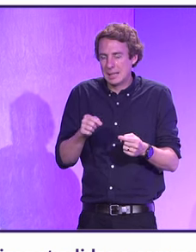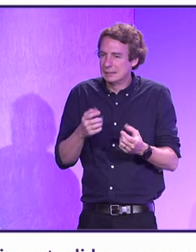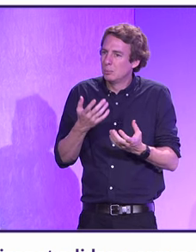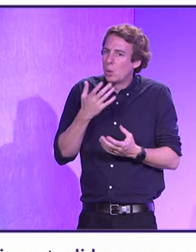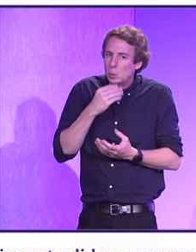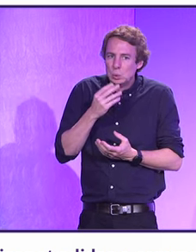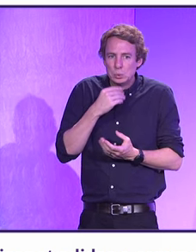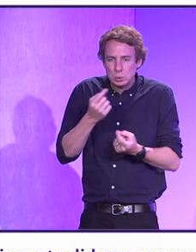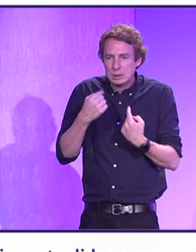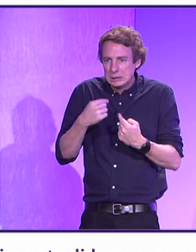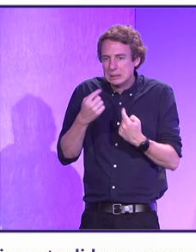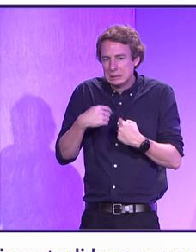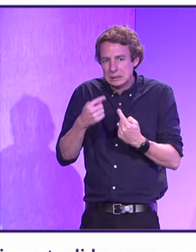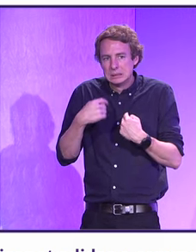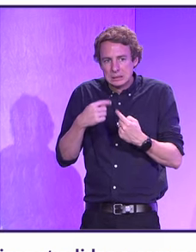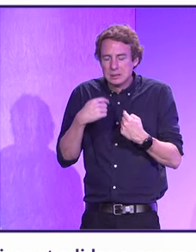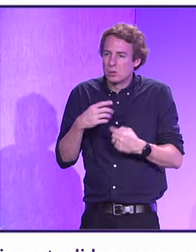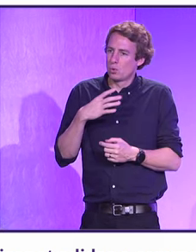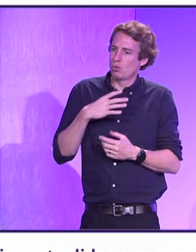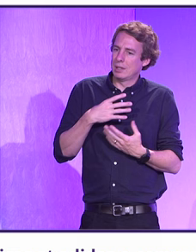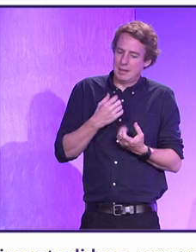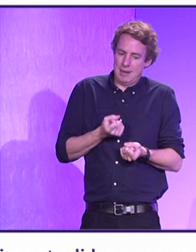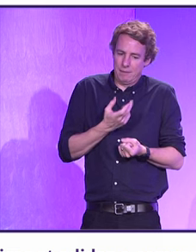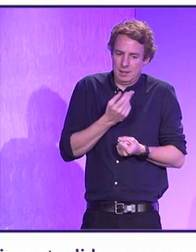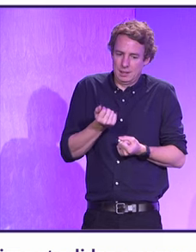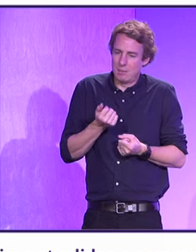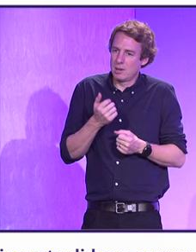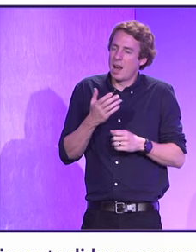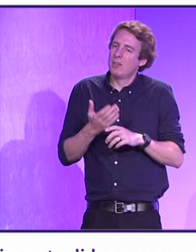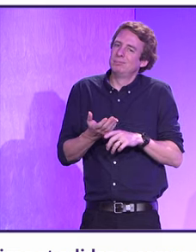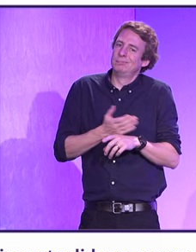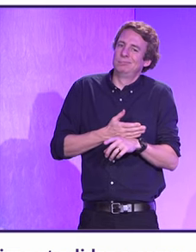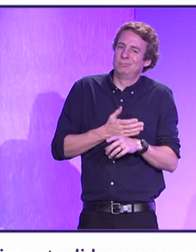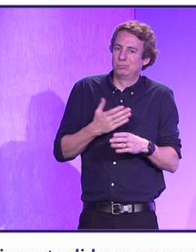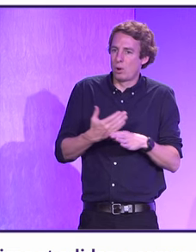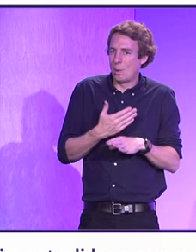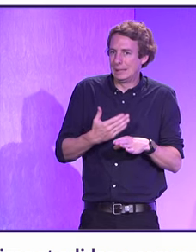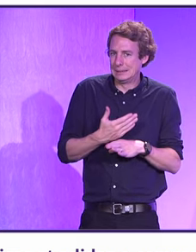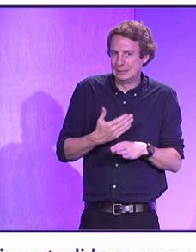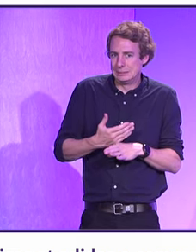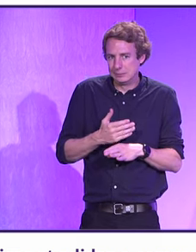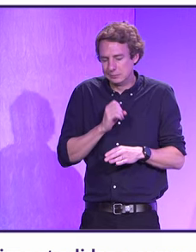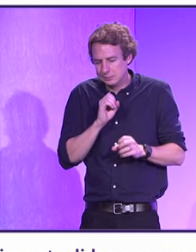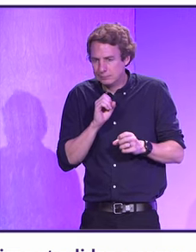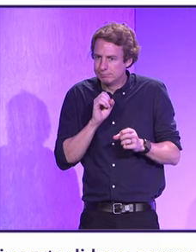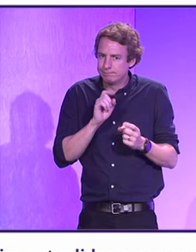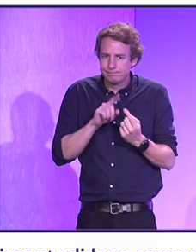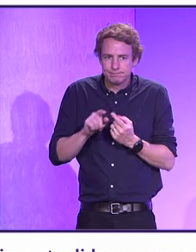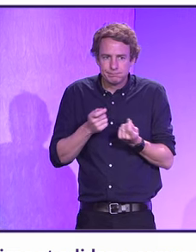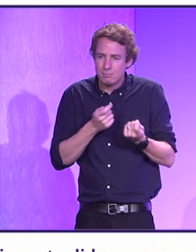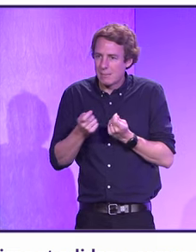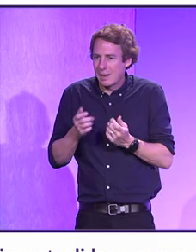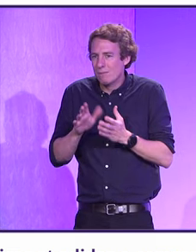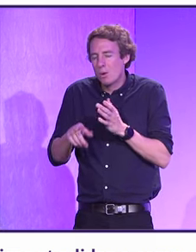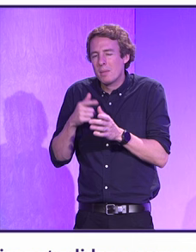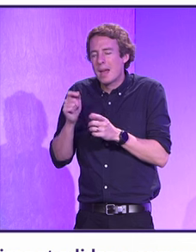attacks, you already have some, let's say you already have some proactive measures that you do from the CDN perspective, also from the